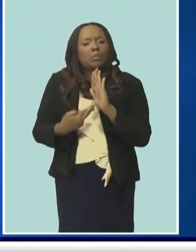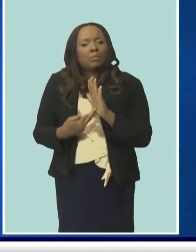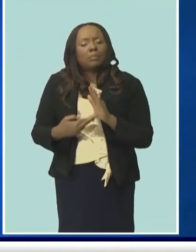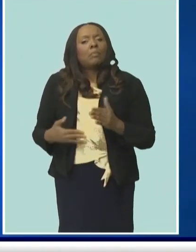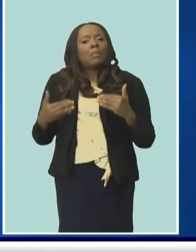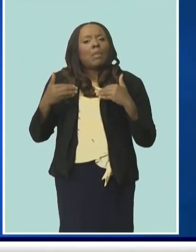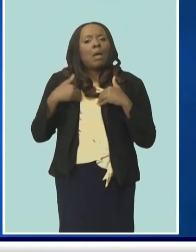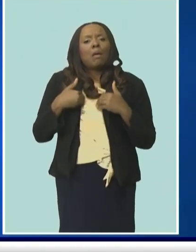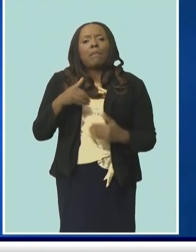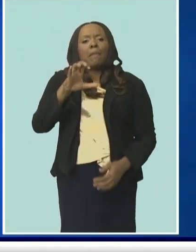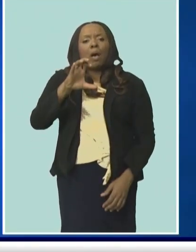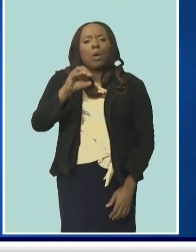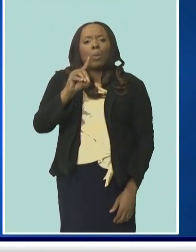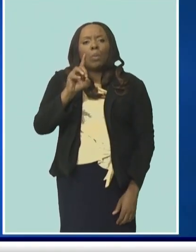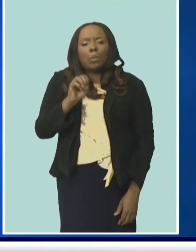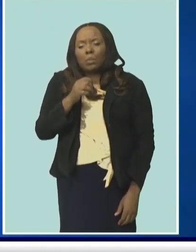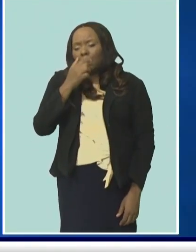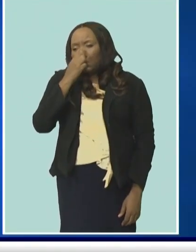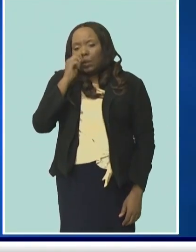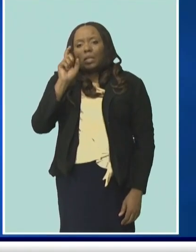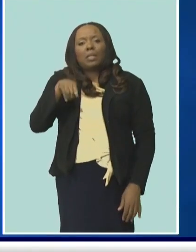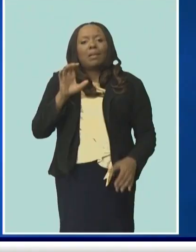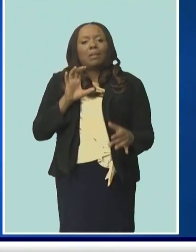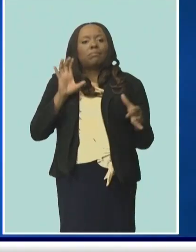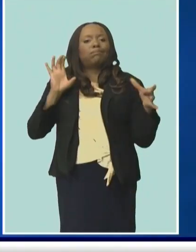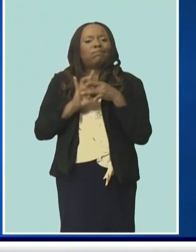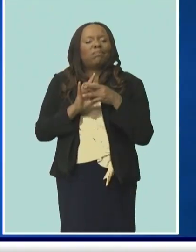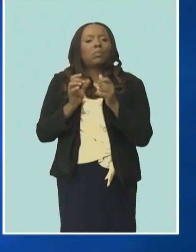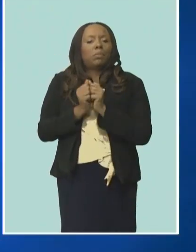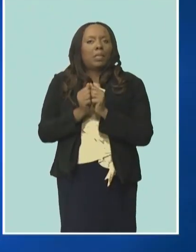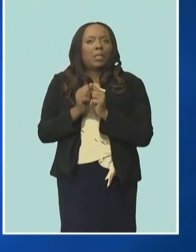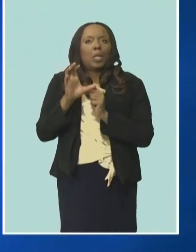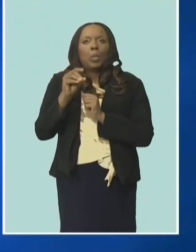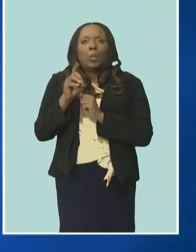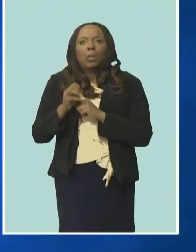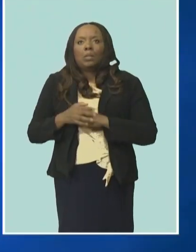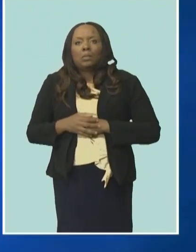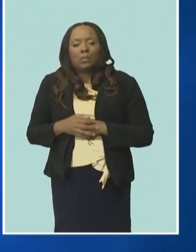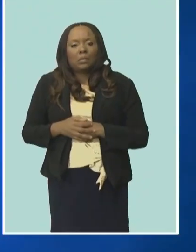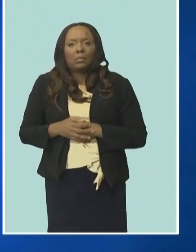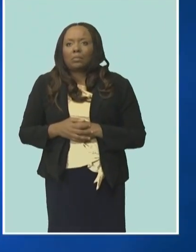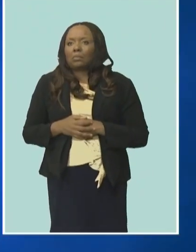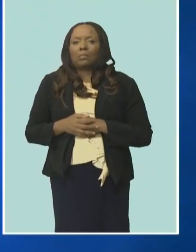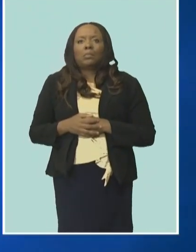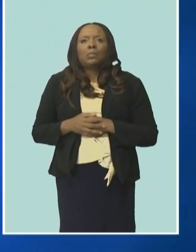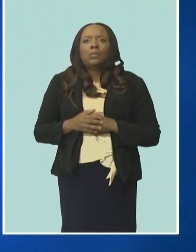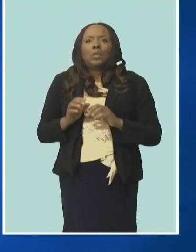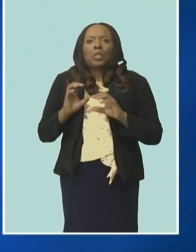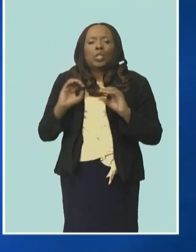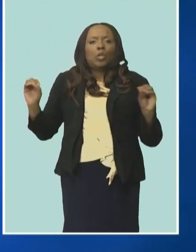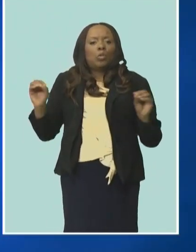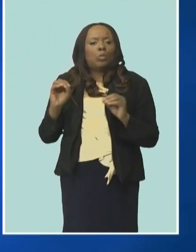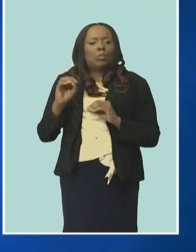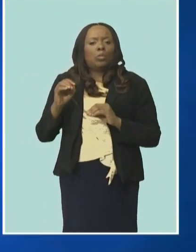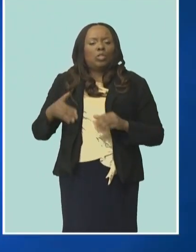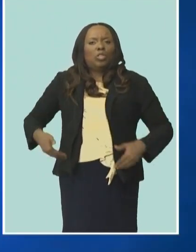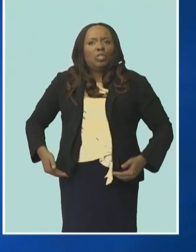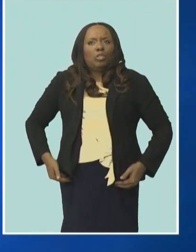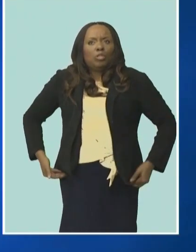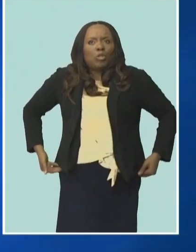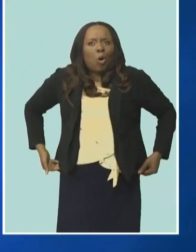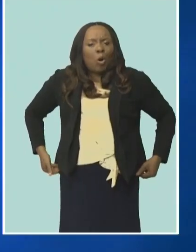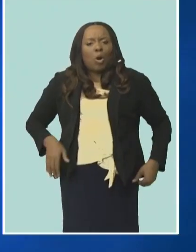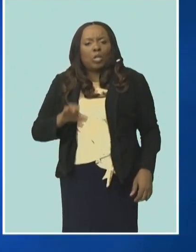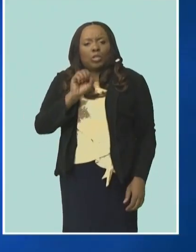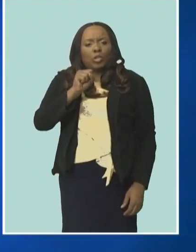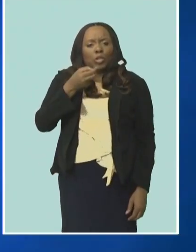expect students to comply with the dress code. Okay? No excessively short shorts, no exposure of